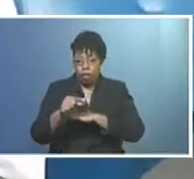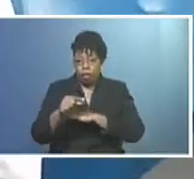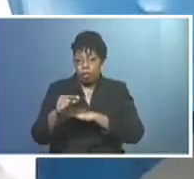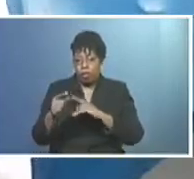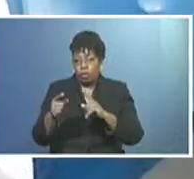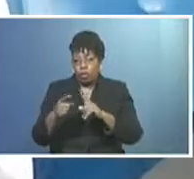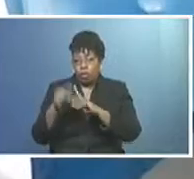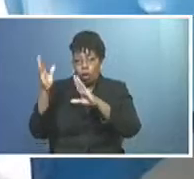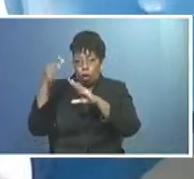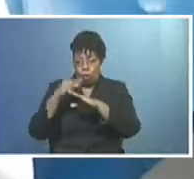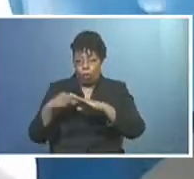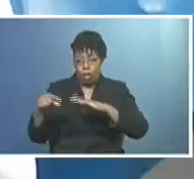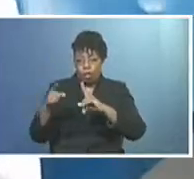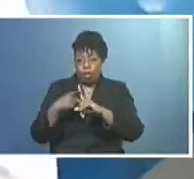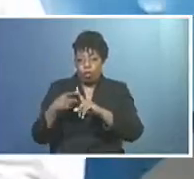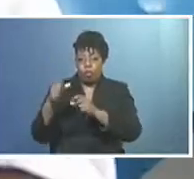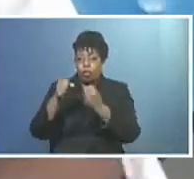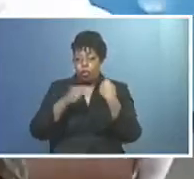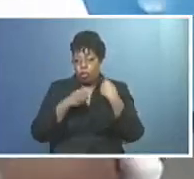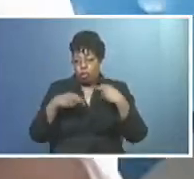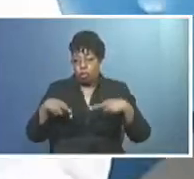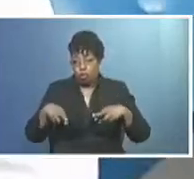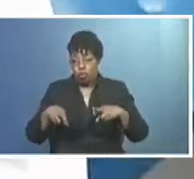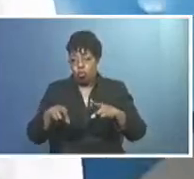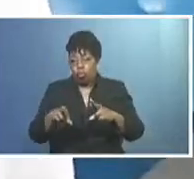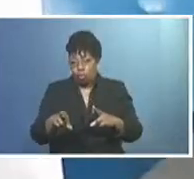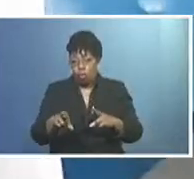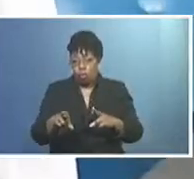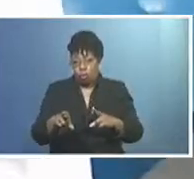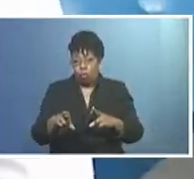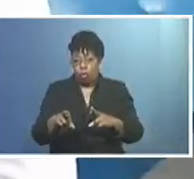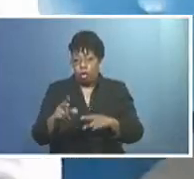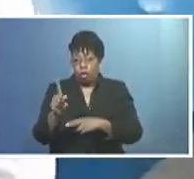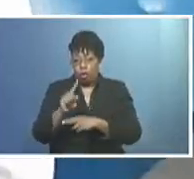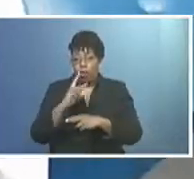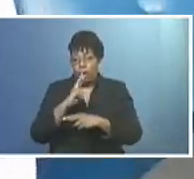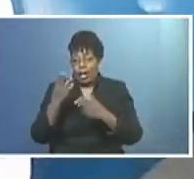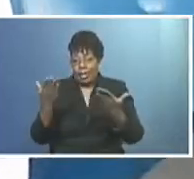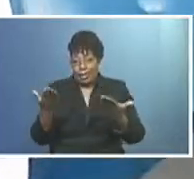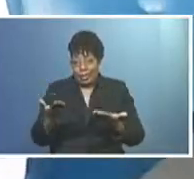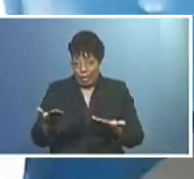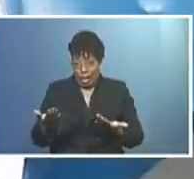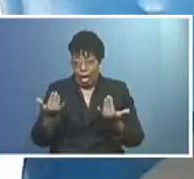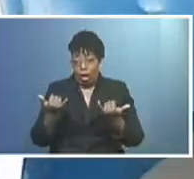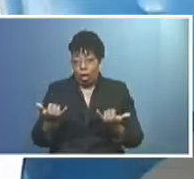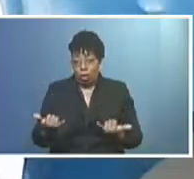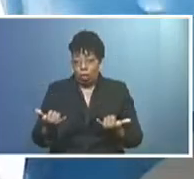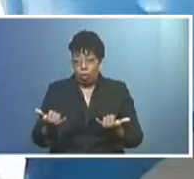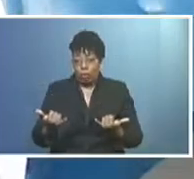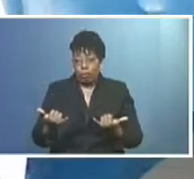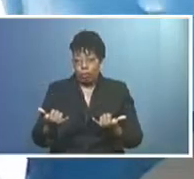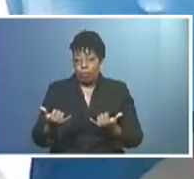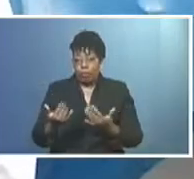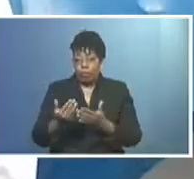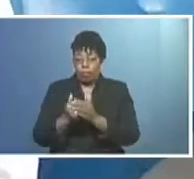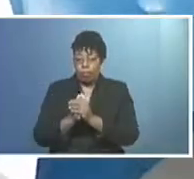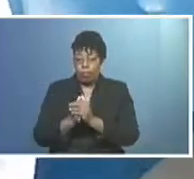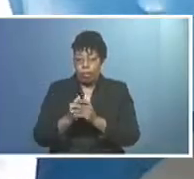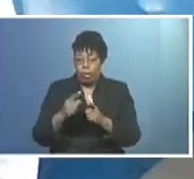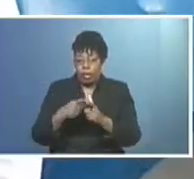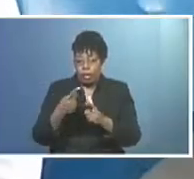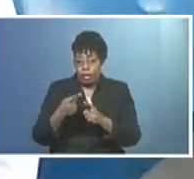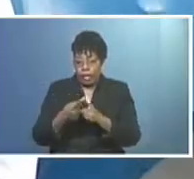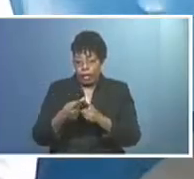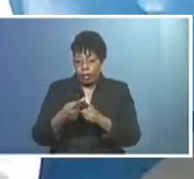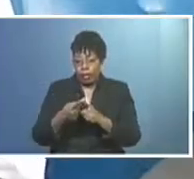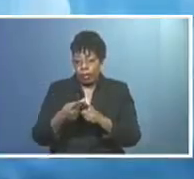Close to Soldier Road, off of the main Alexandria Strip where we are now, all the way in the back to Mount Tabor Estates, and then to